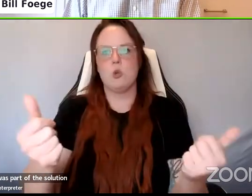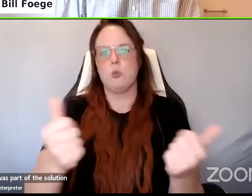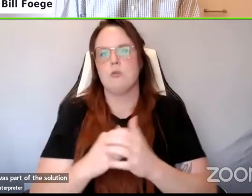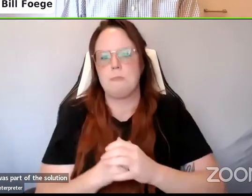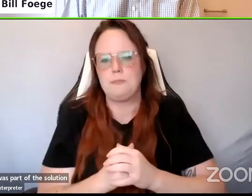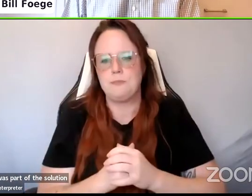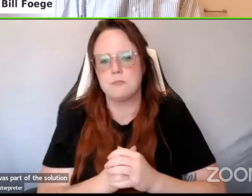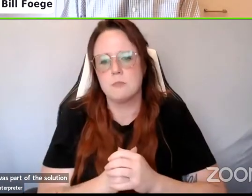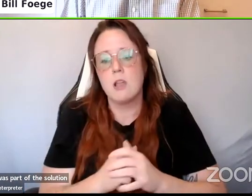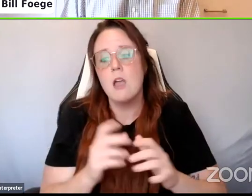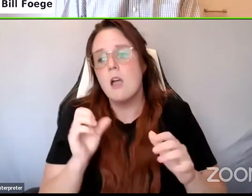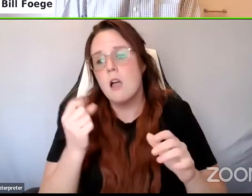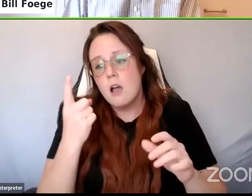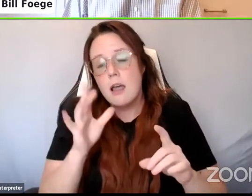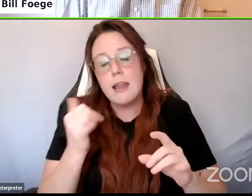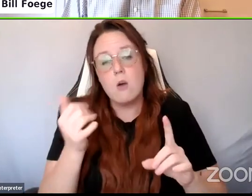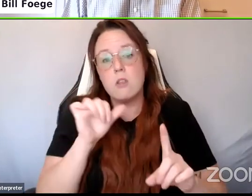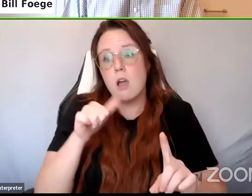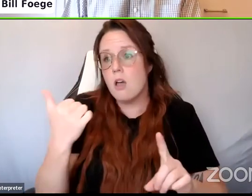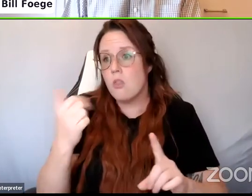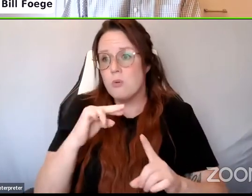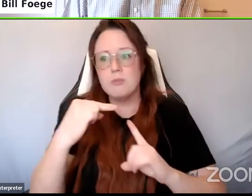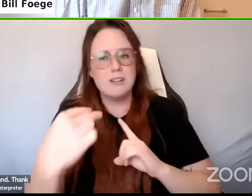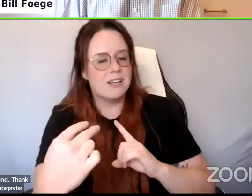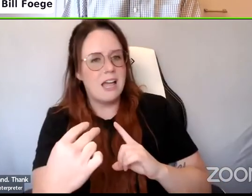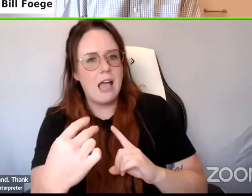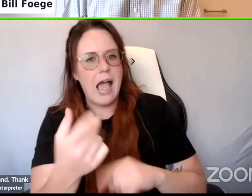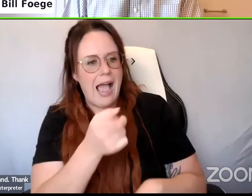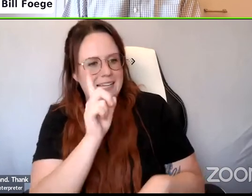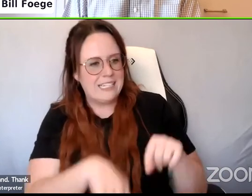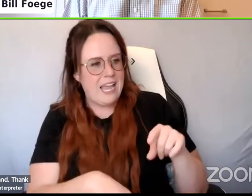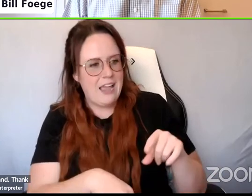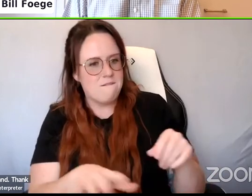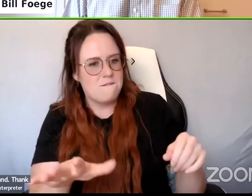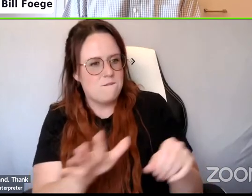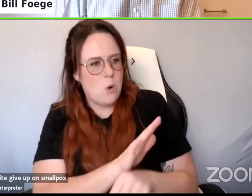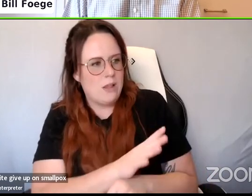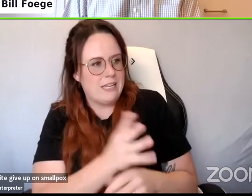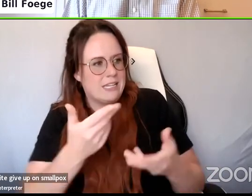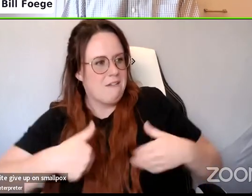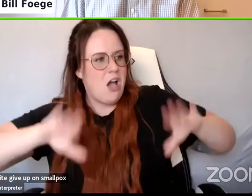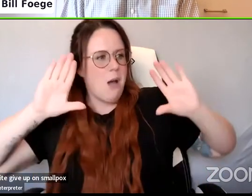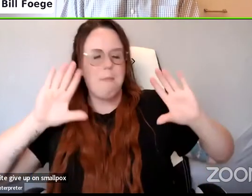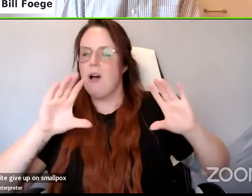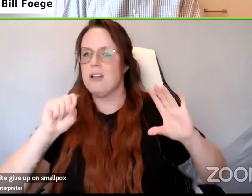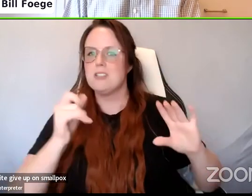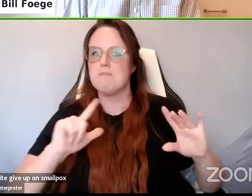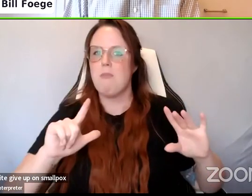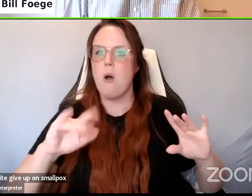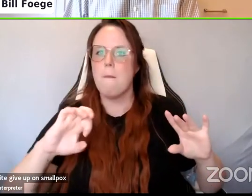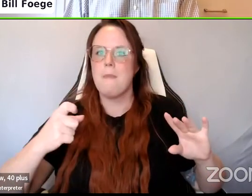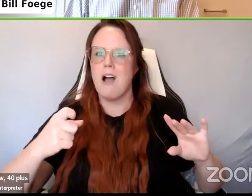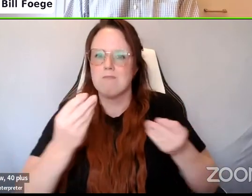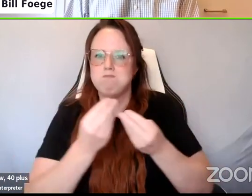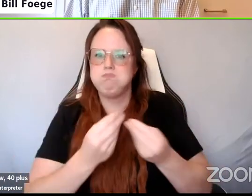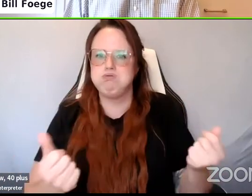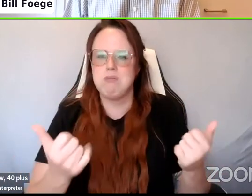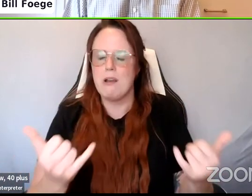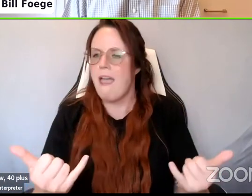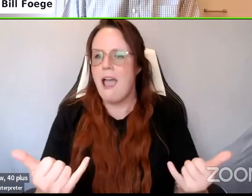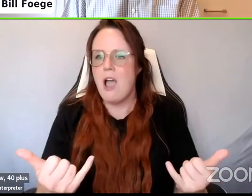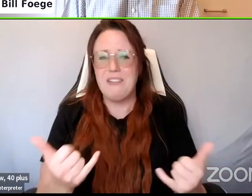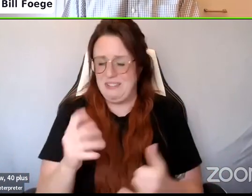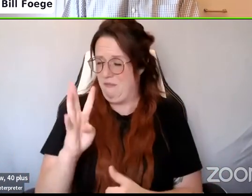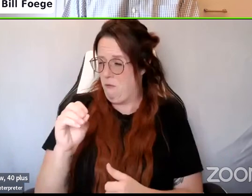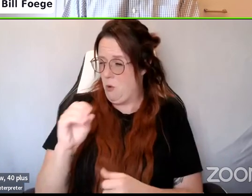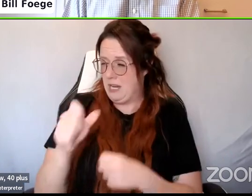hand I can't quite give up on smallpox eradication even now 40 plus years later and I